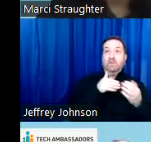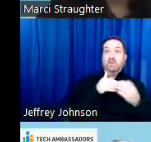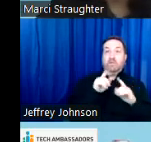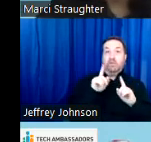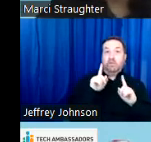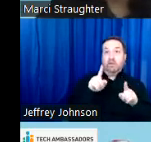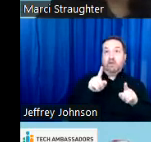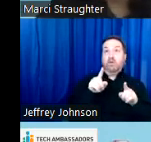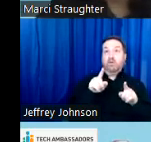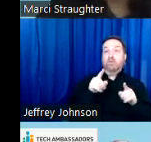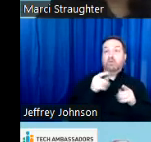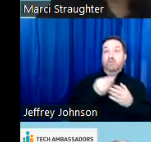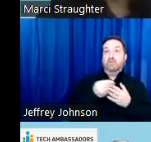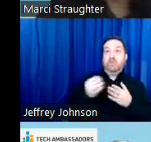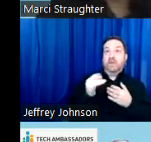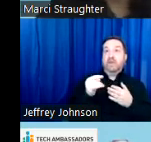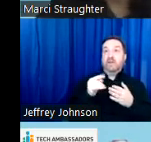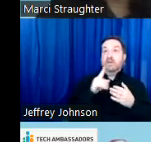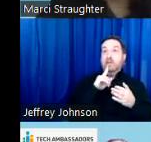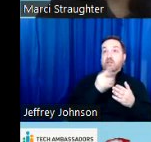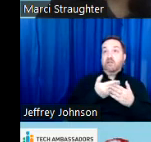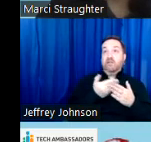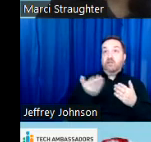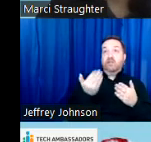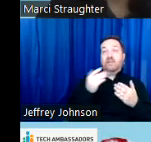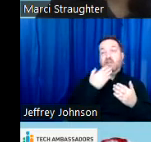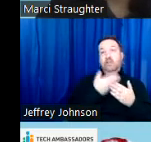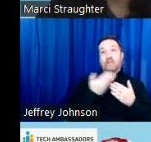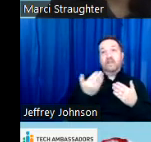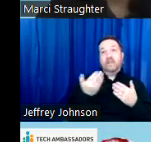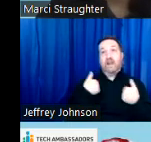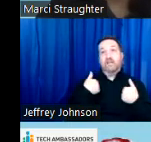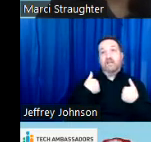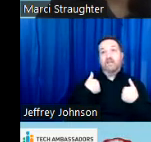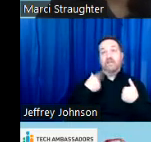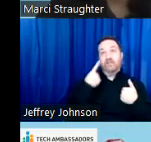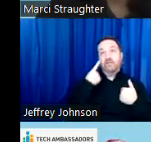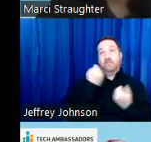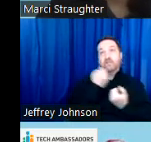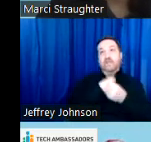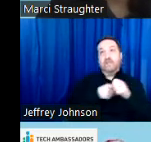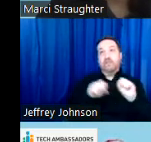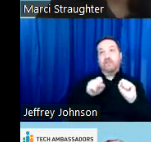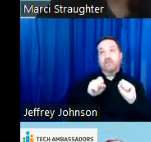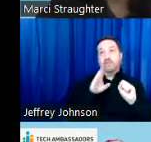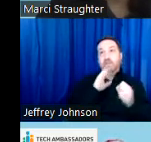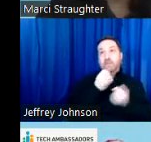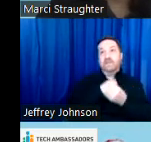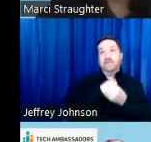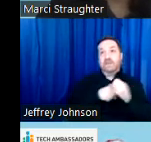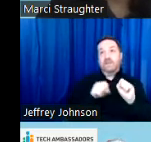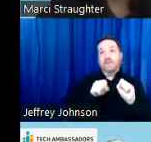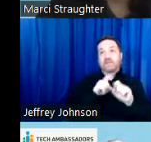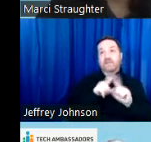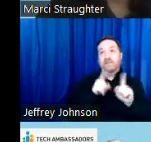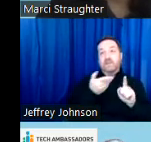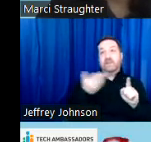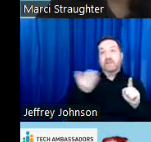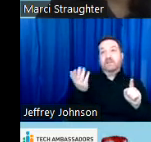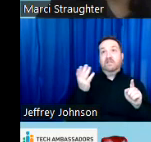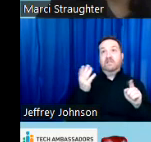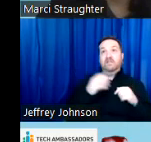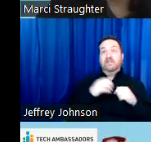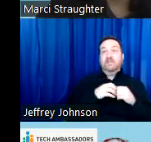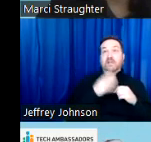it, it's a good thing to have, because it's like for safety and different things like that. And I know